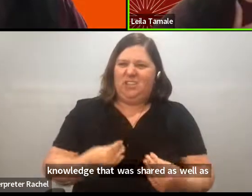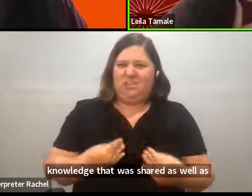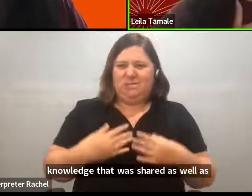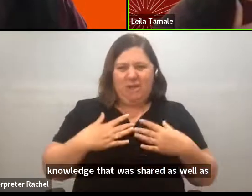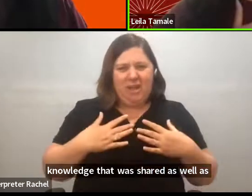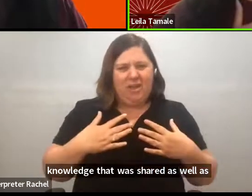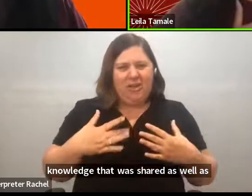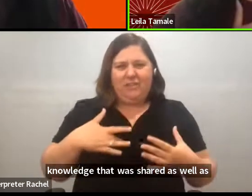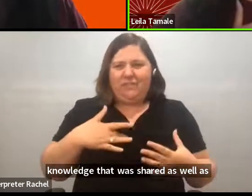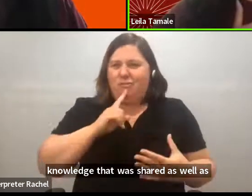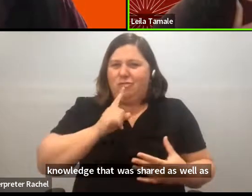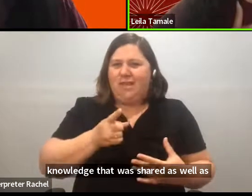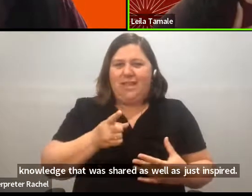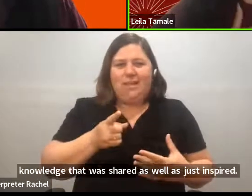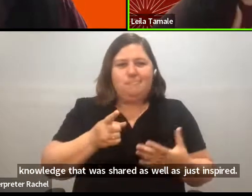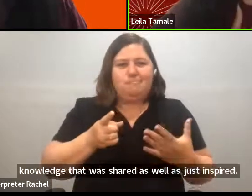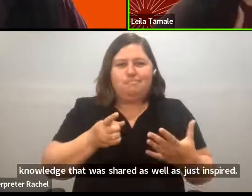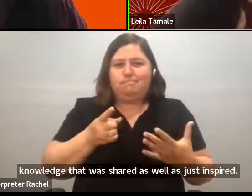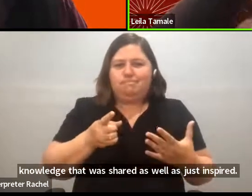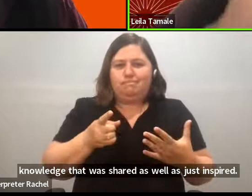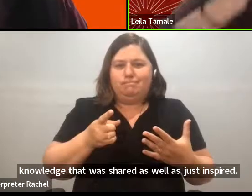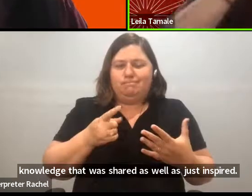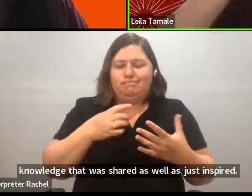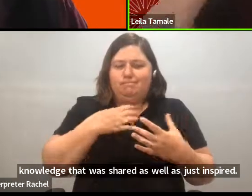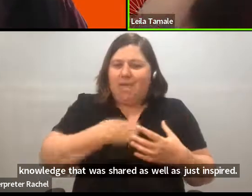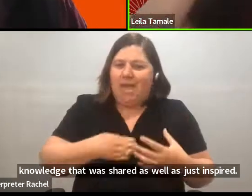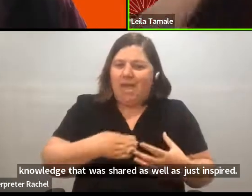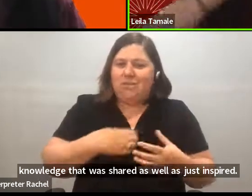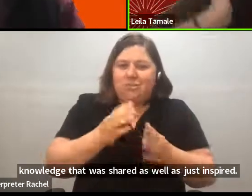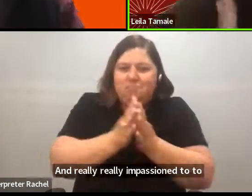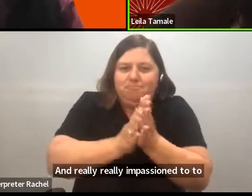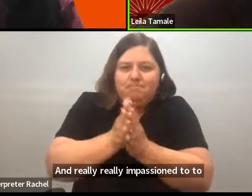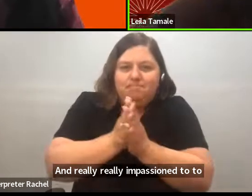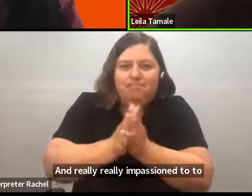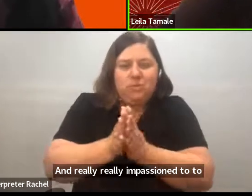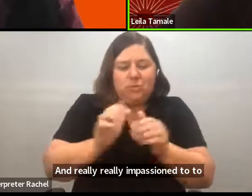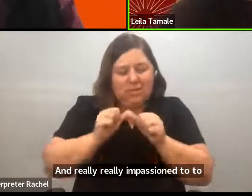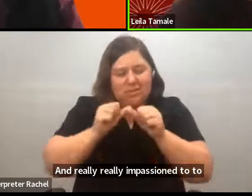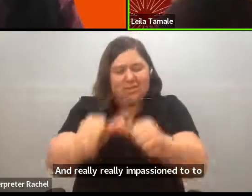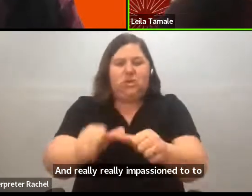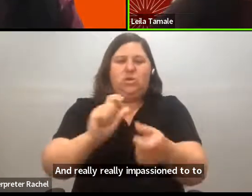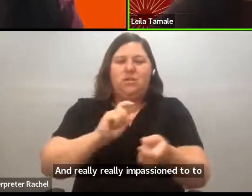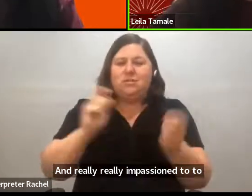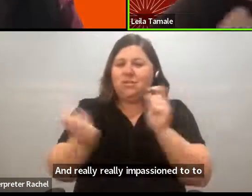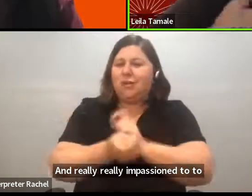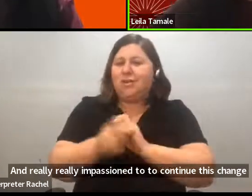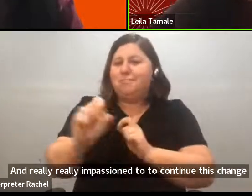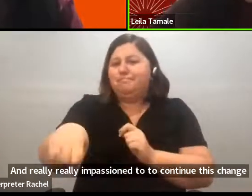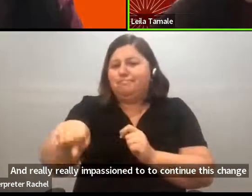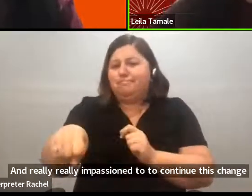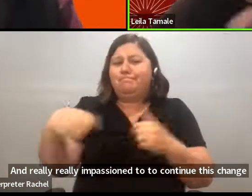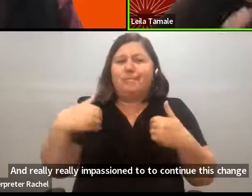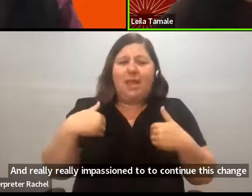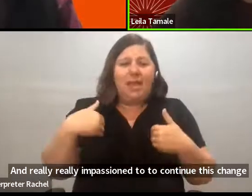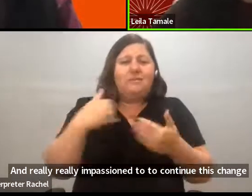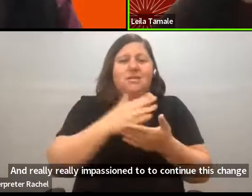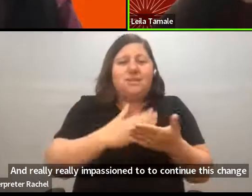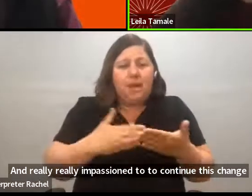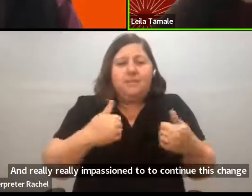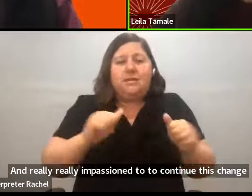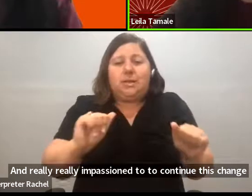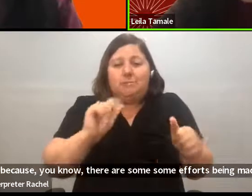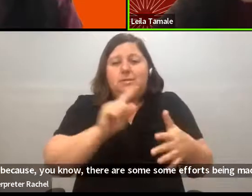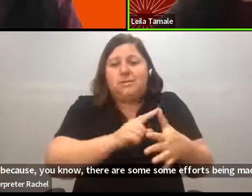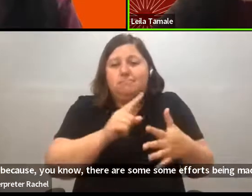really, really impassioned to continue this change, because, you know, there are some efforts being made, as